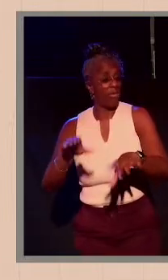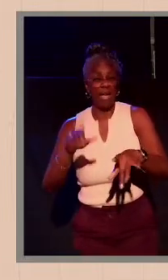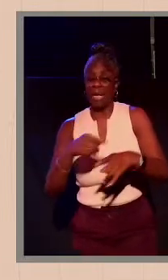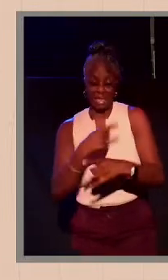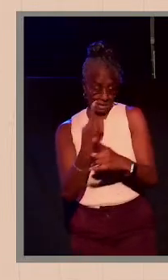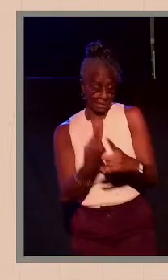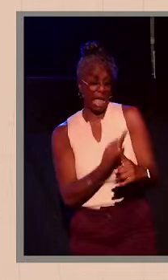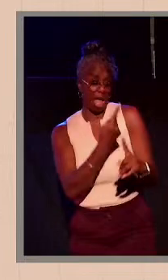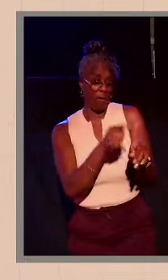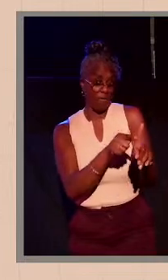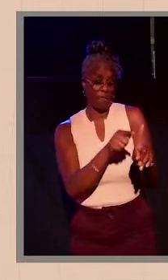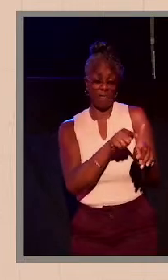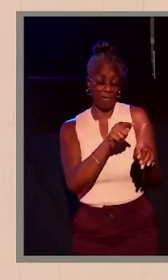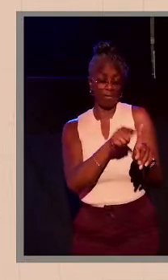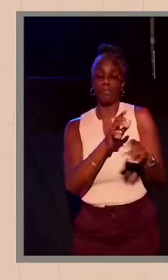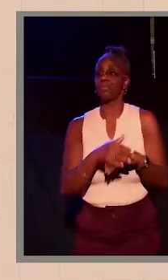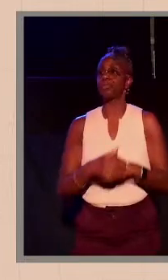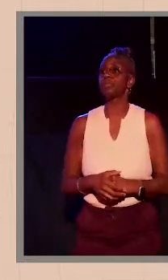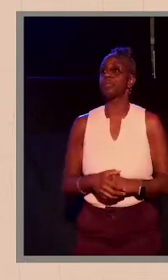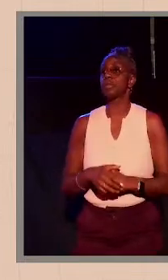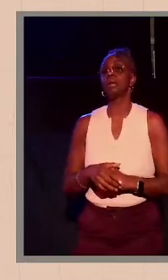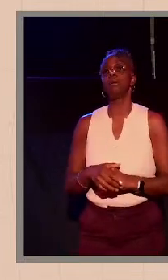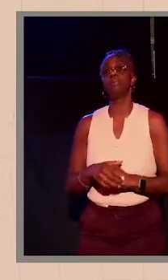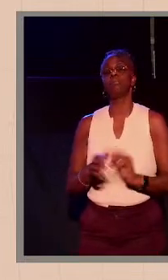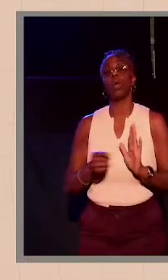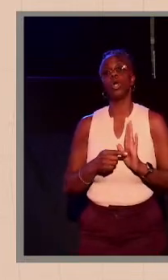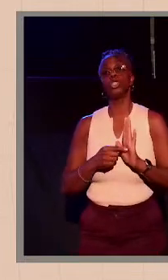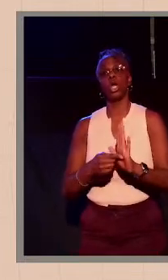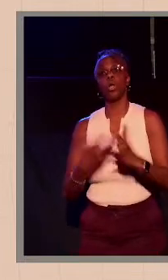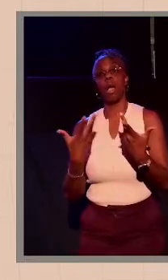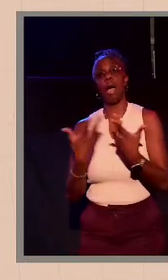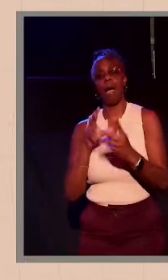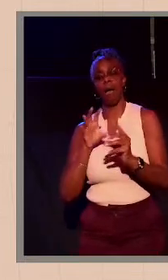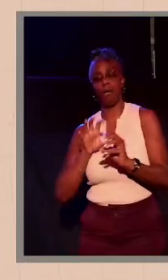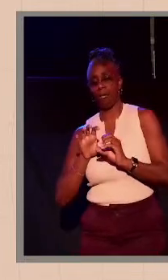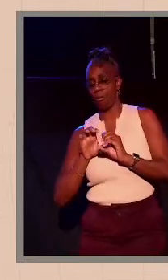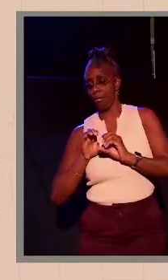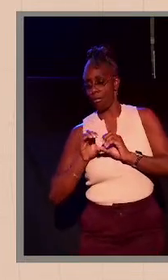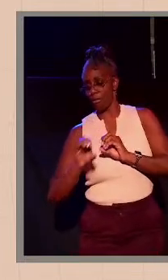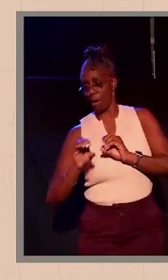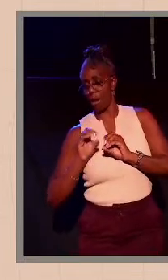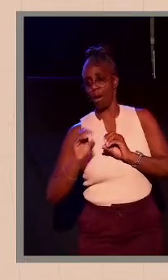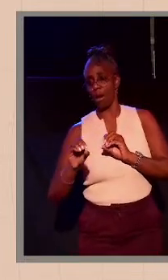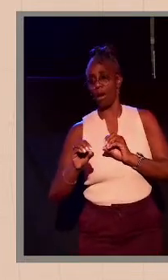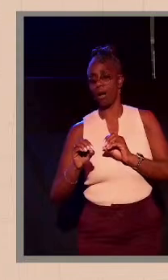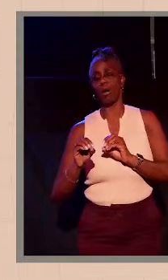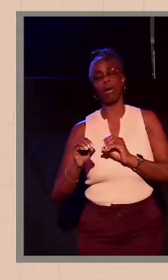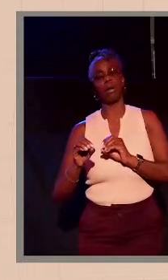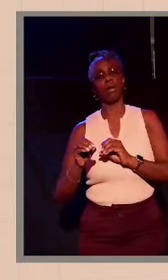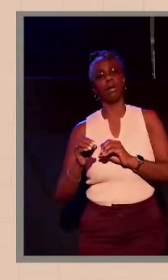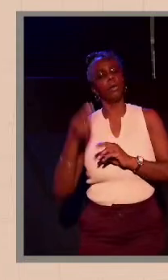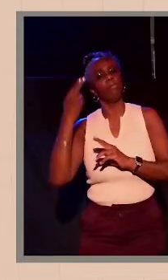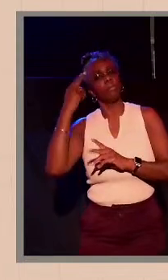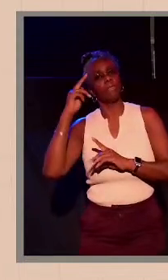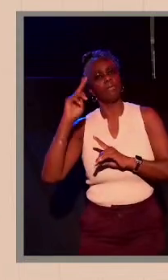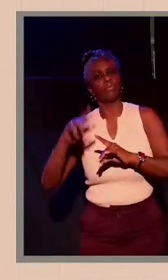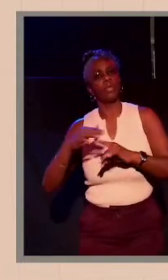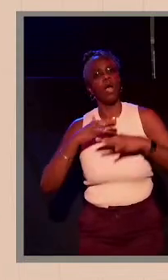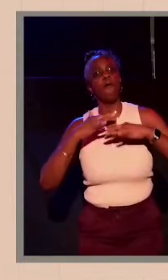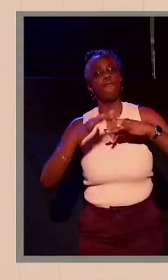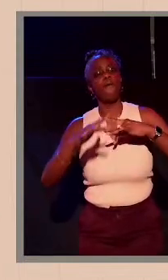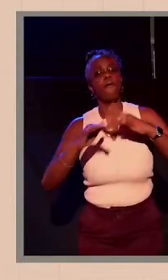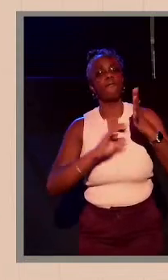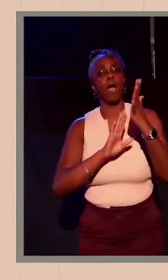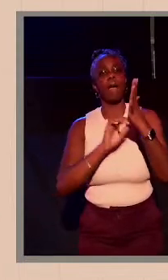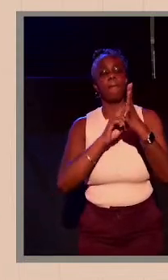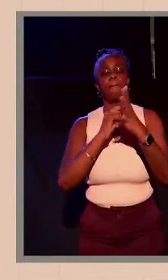There's a thing here. I'll show you the plugin. It's called FlowFile Master. This is the